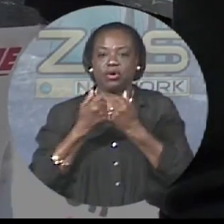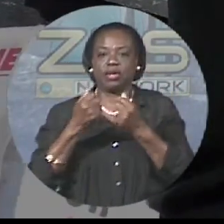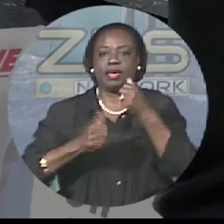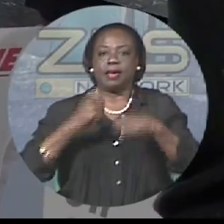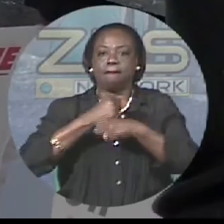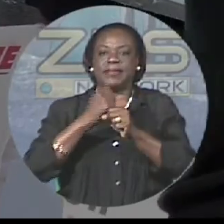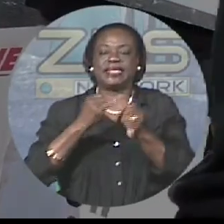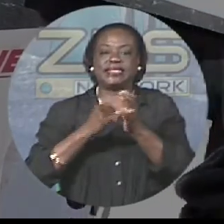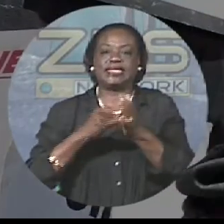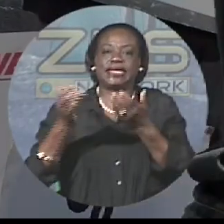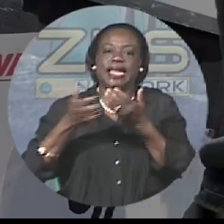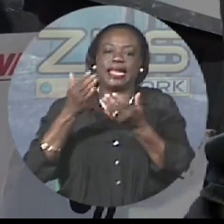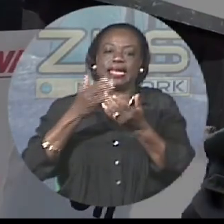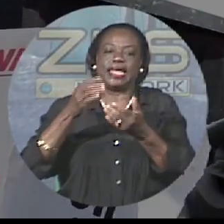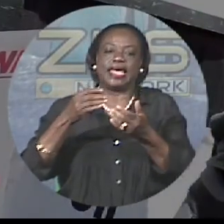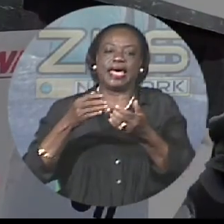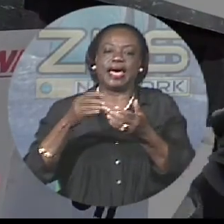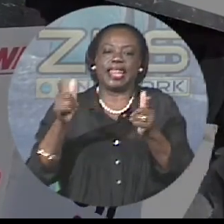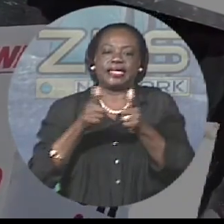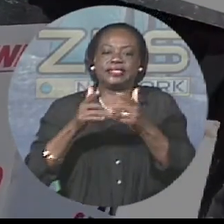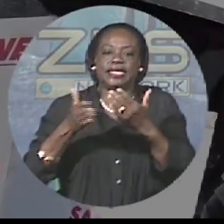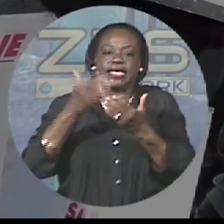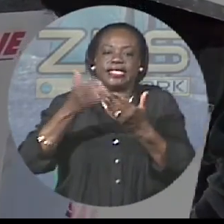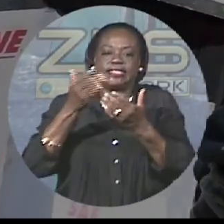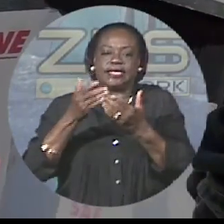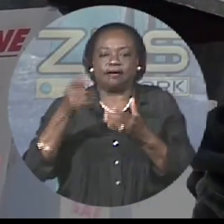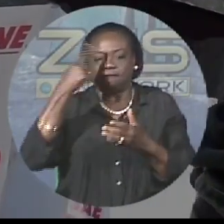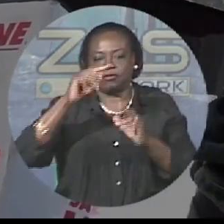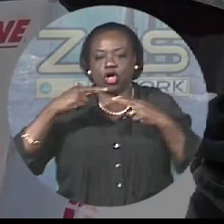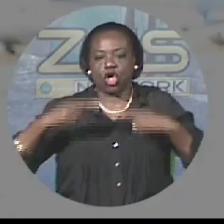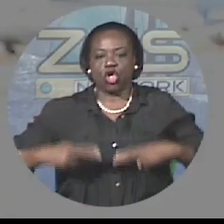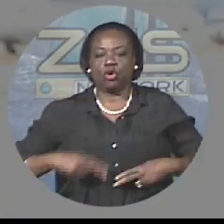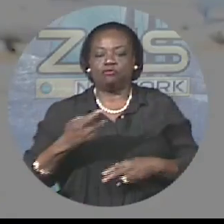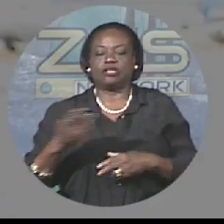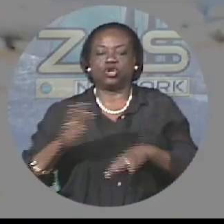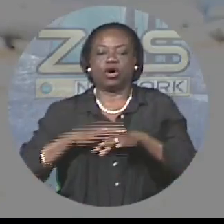easier for our human resources on the ground to then complete the task.